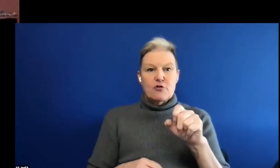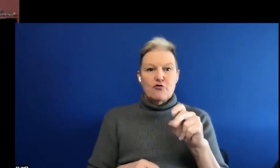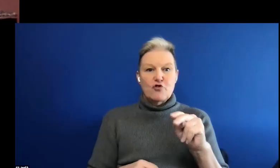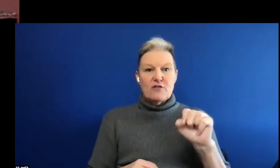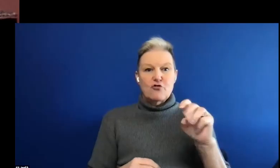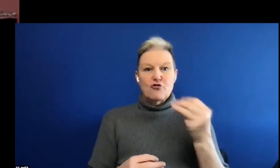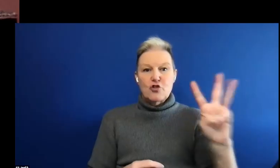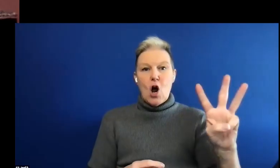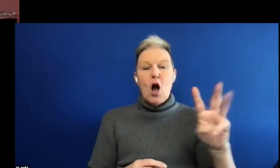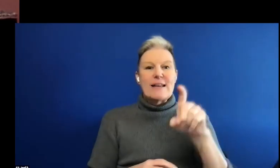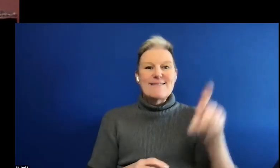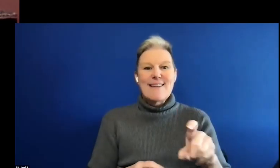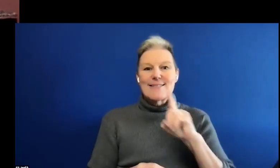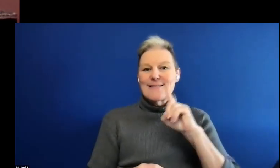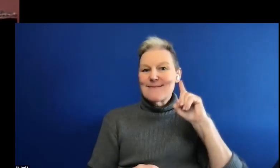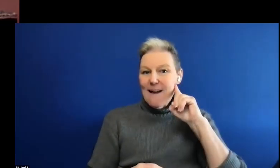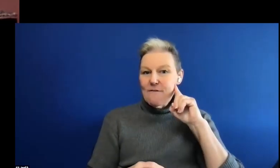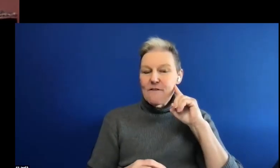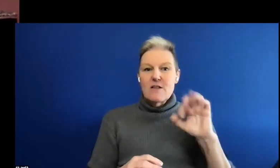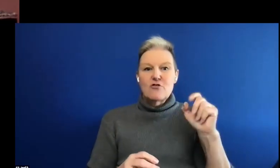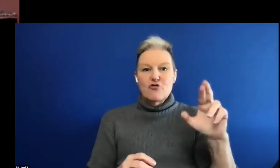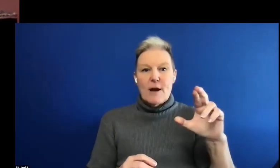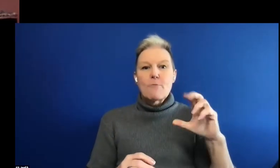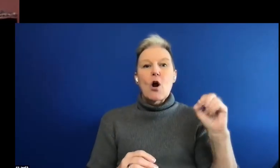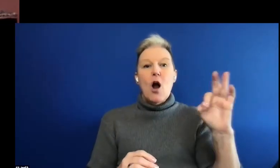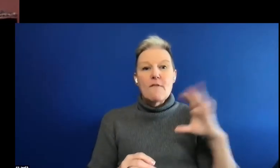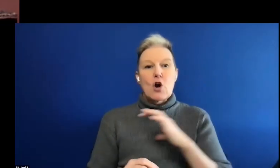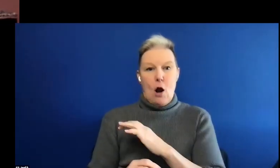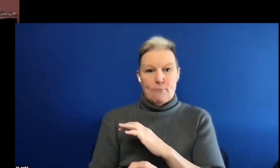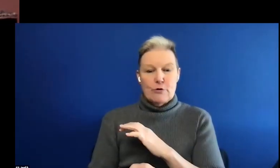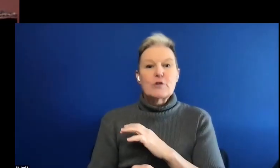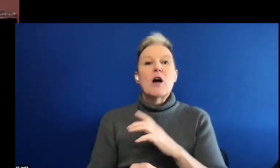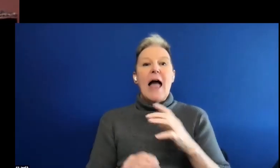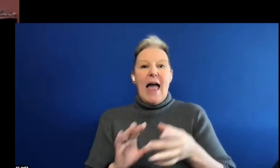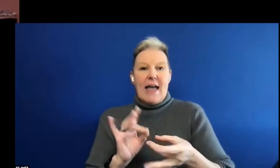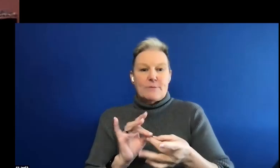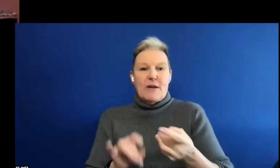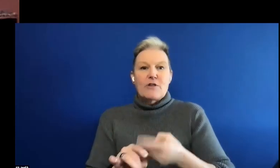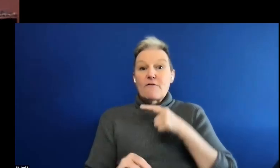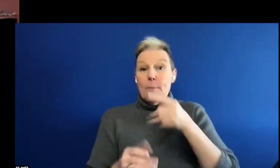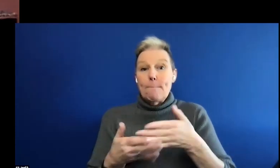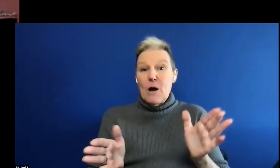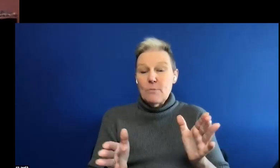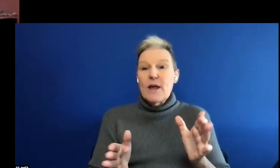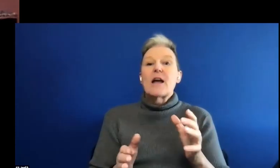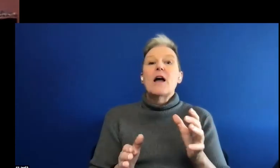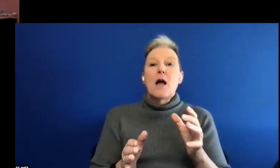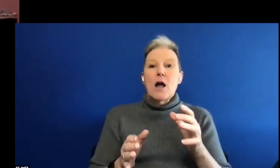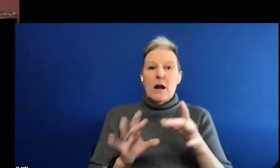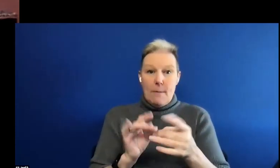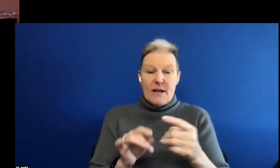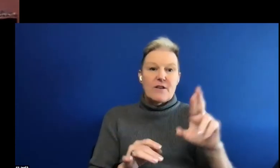Shaw with Texas Deaf Chamber of Commerce. As mentioned during public comments from one of the previous RCT